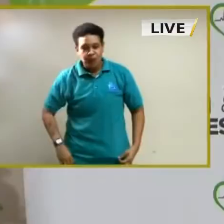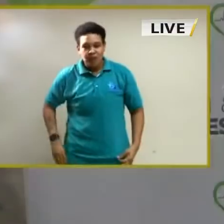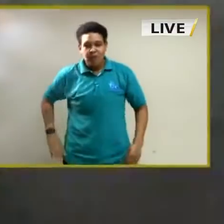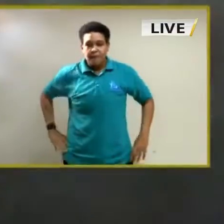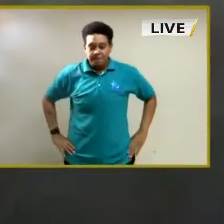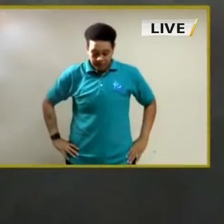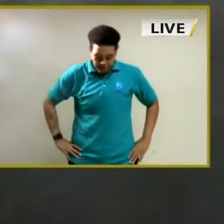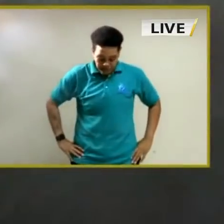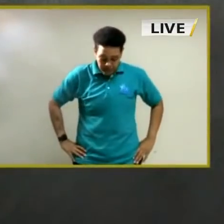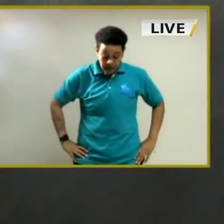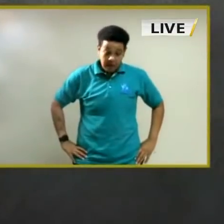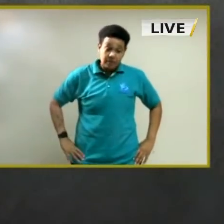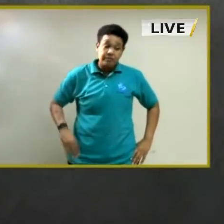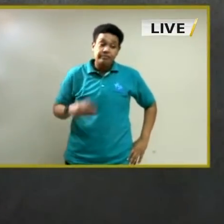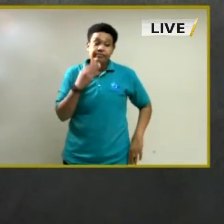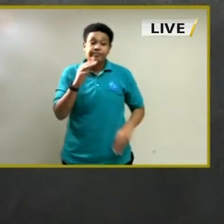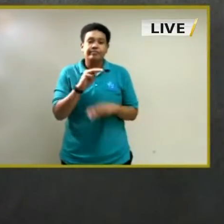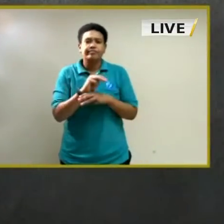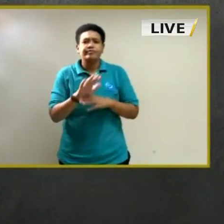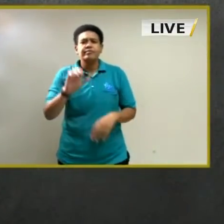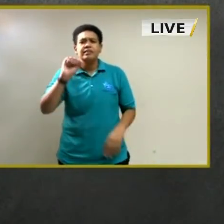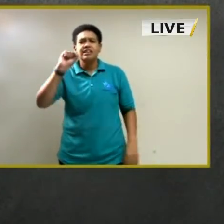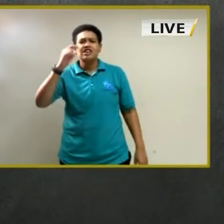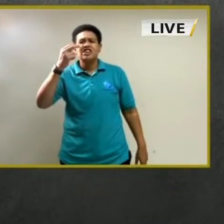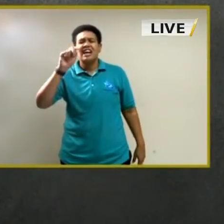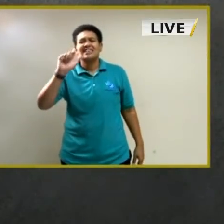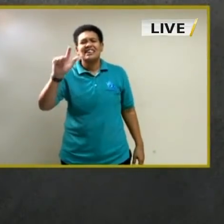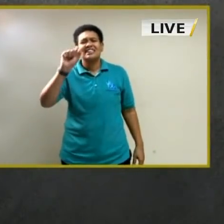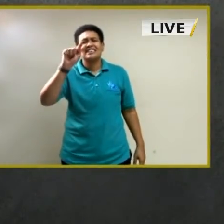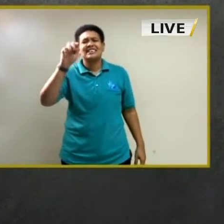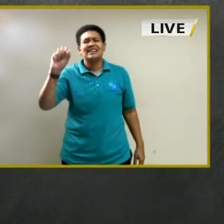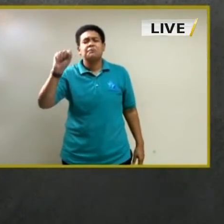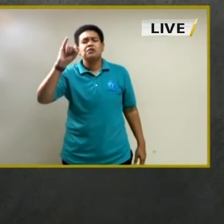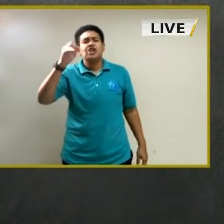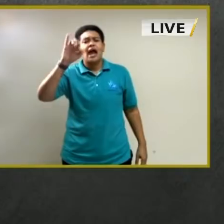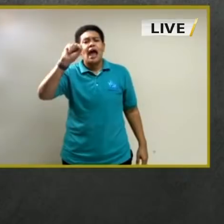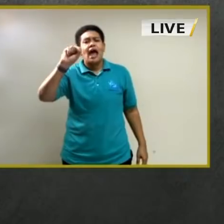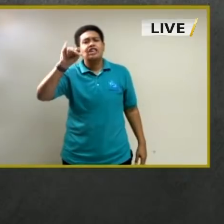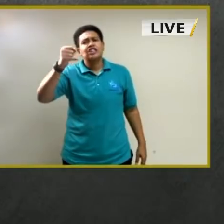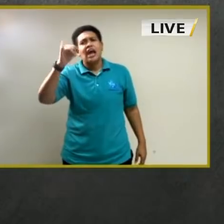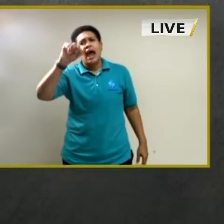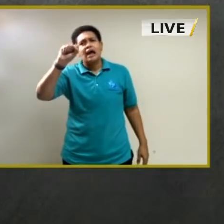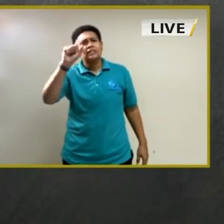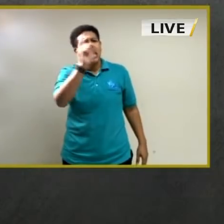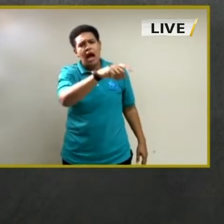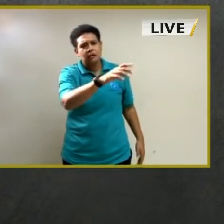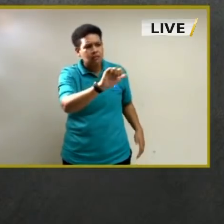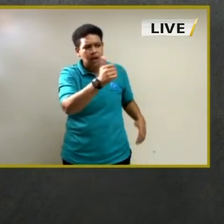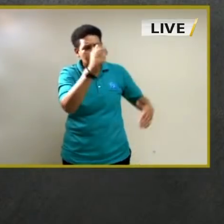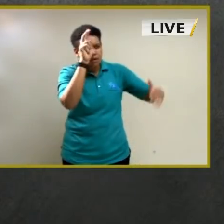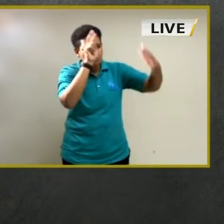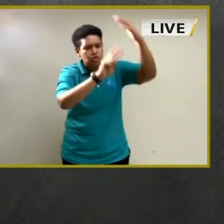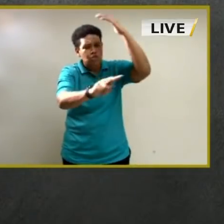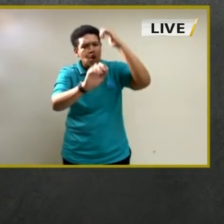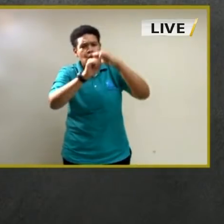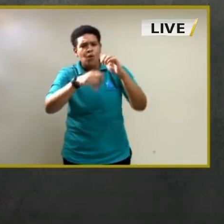Thank you very much, Minister. Chantel Spence from JIS is asking, any projections on how the discovery of the Omicron